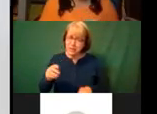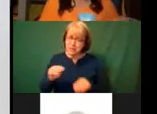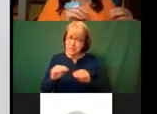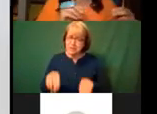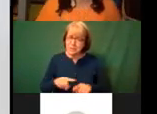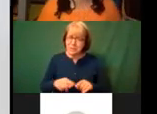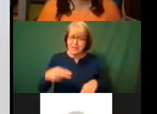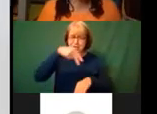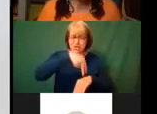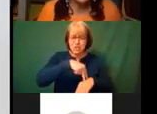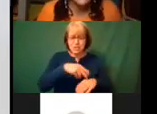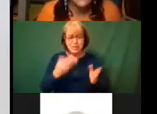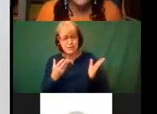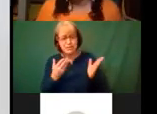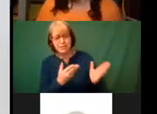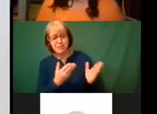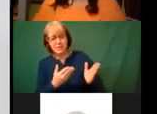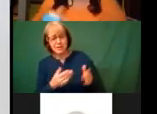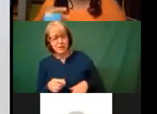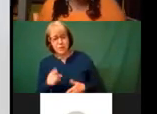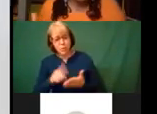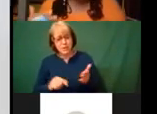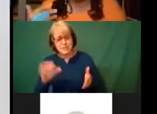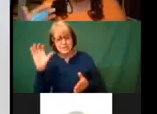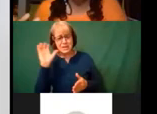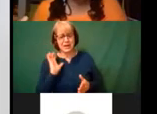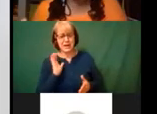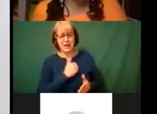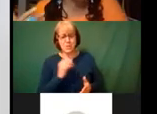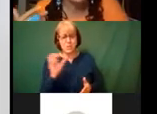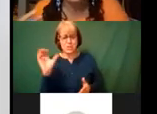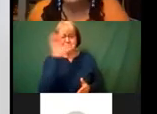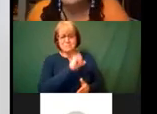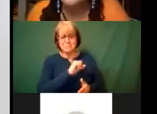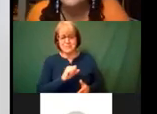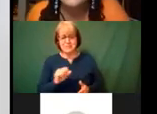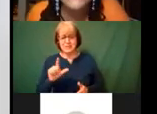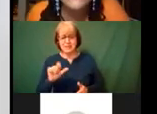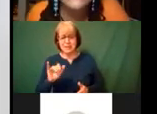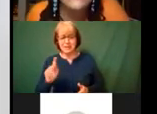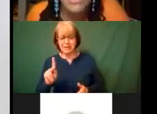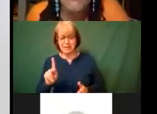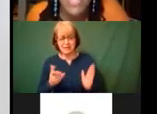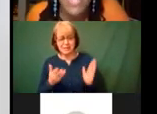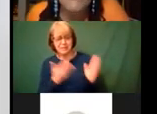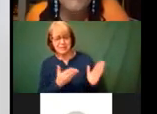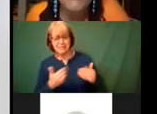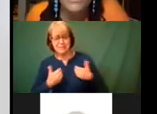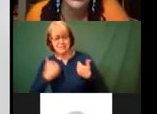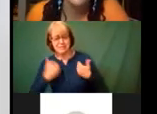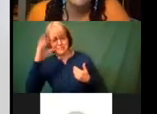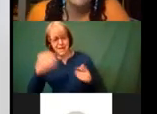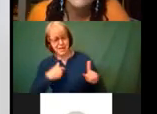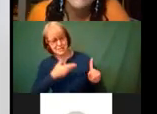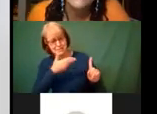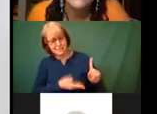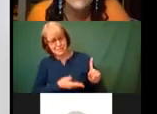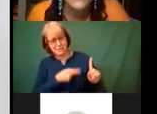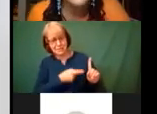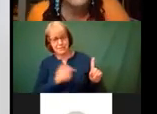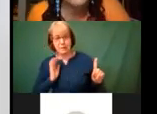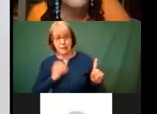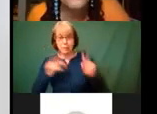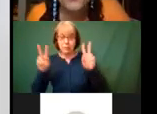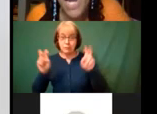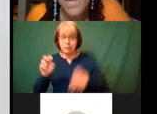display there as representative of the missing link. And then because the museum people thought, well, not enough people are gonna see this young man, you know, the missing link.